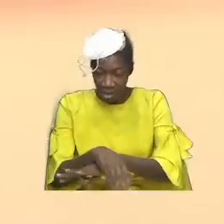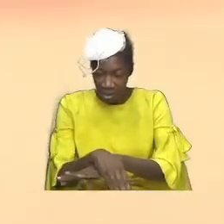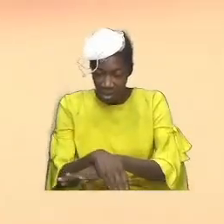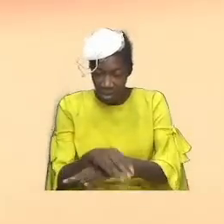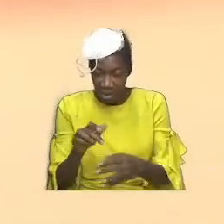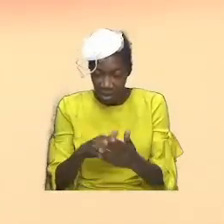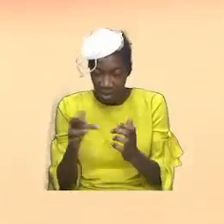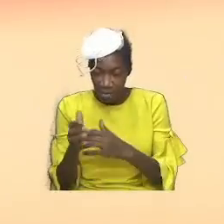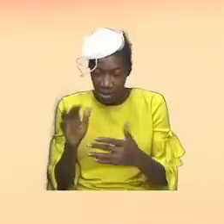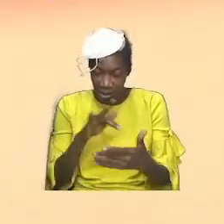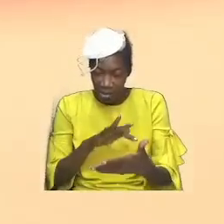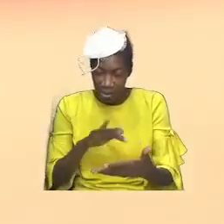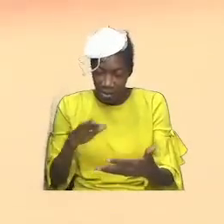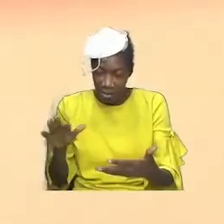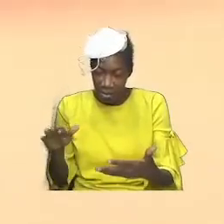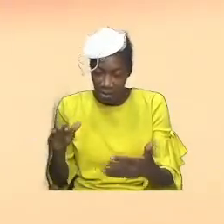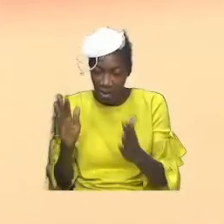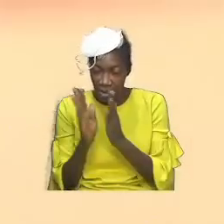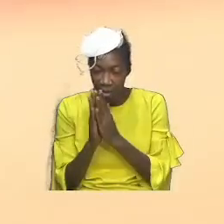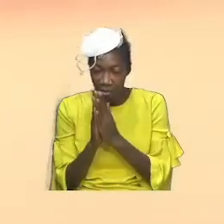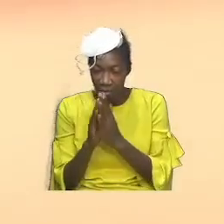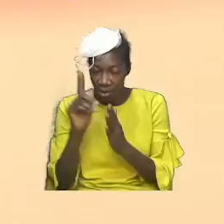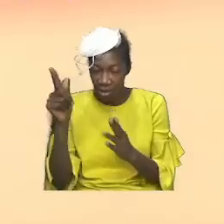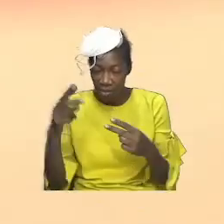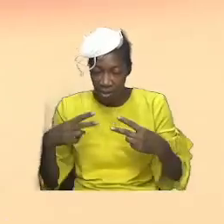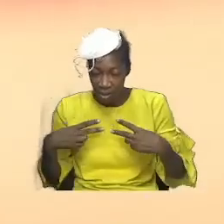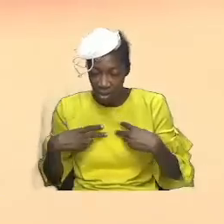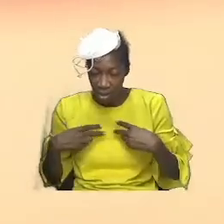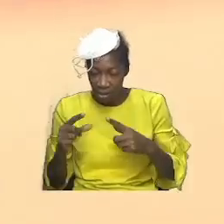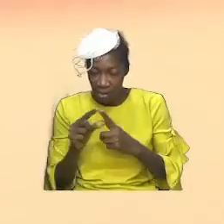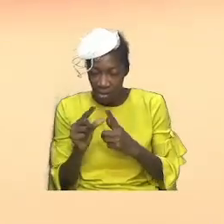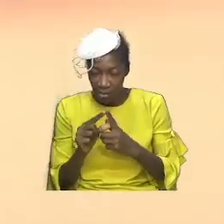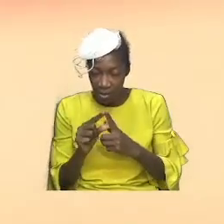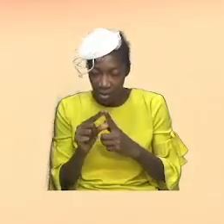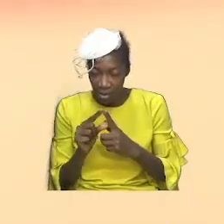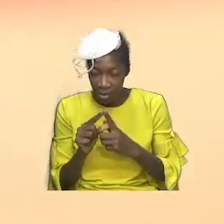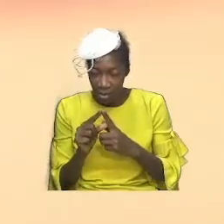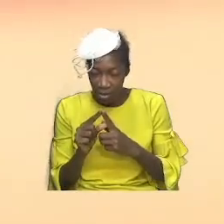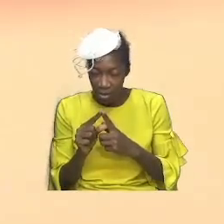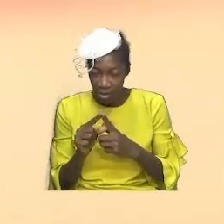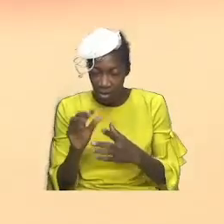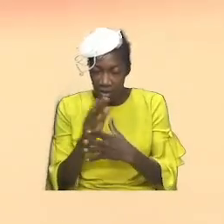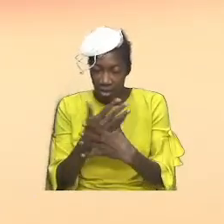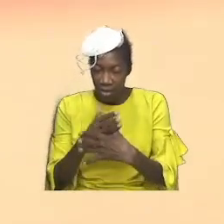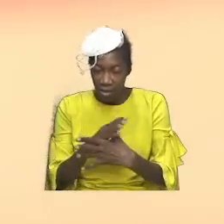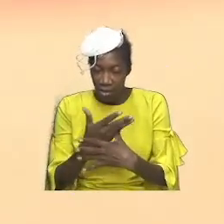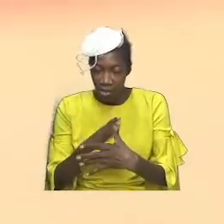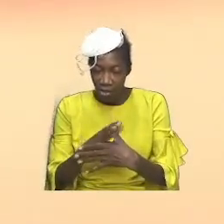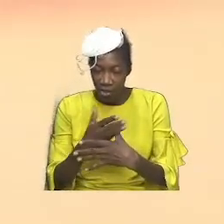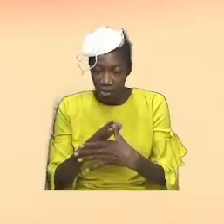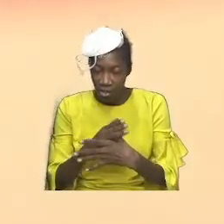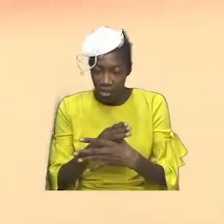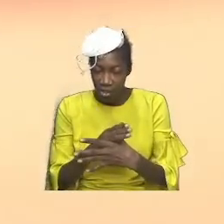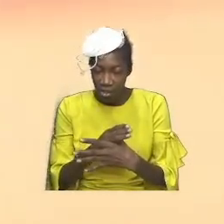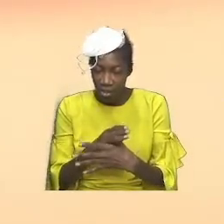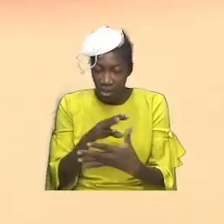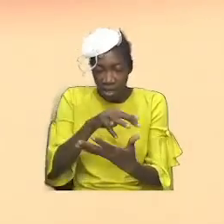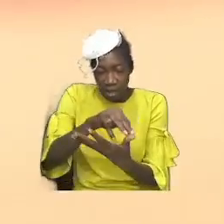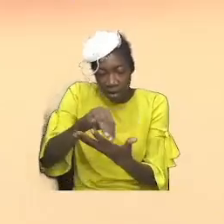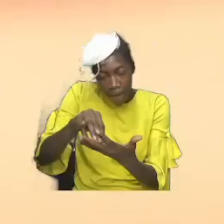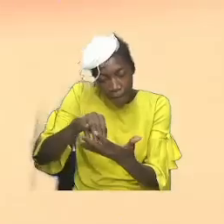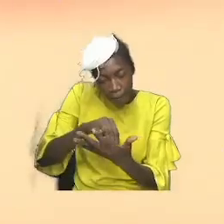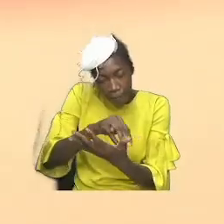in Bible study. We pray that you will have the words that we have shared to marinate over